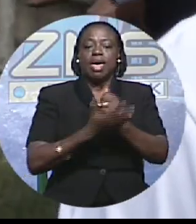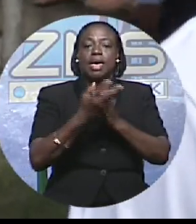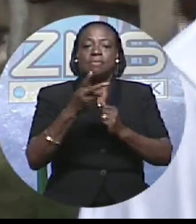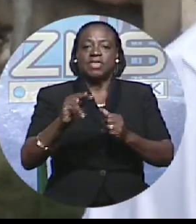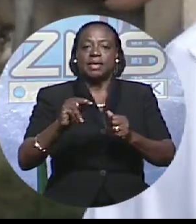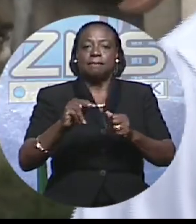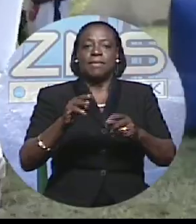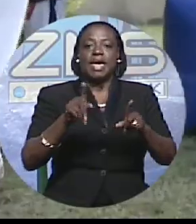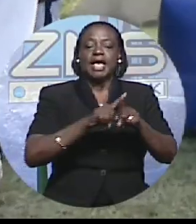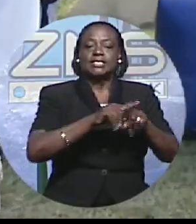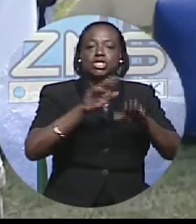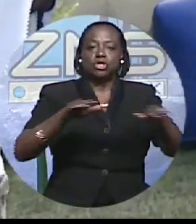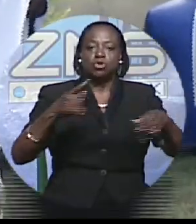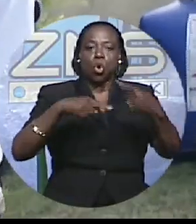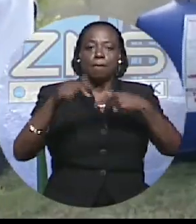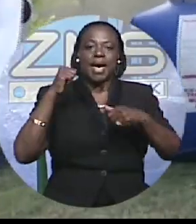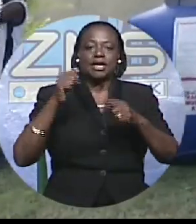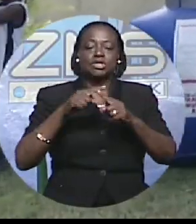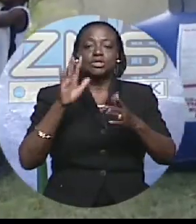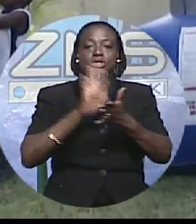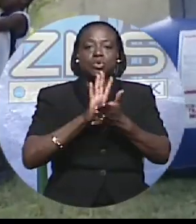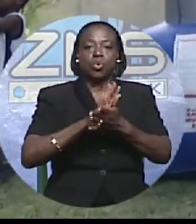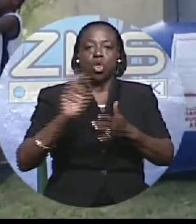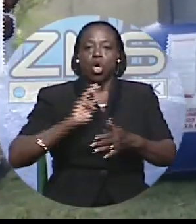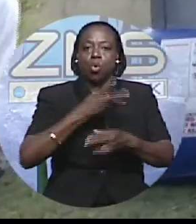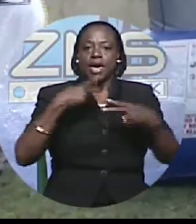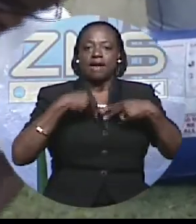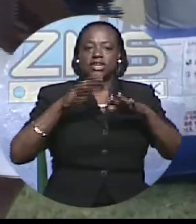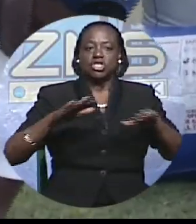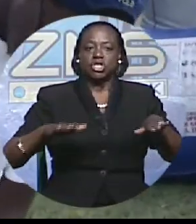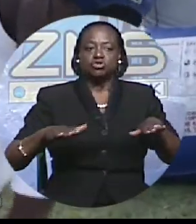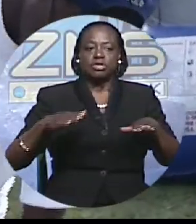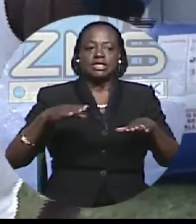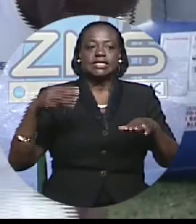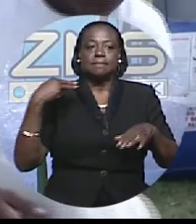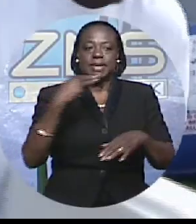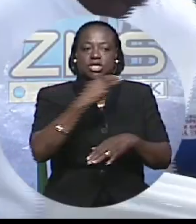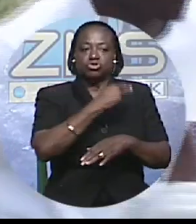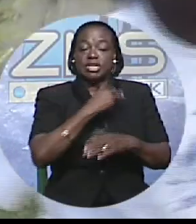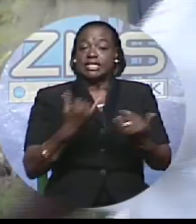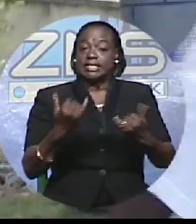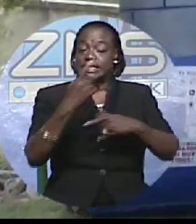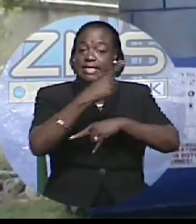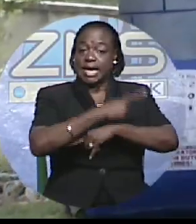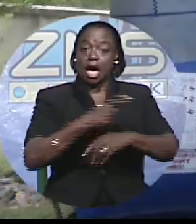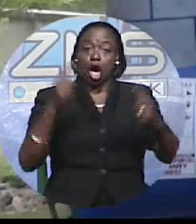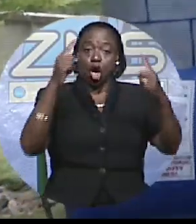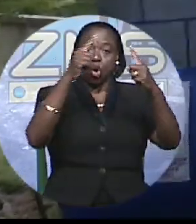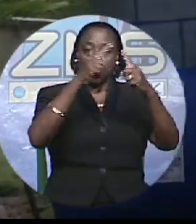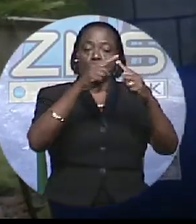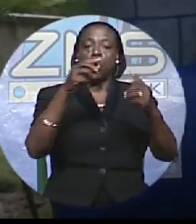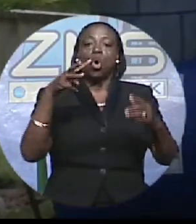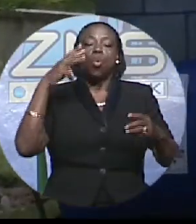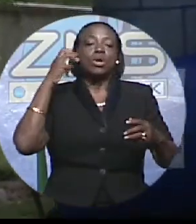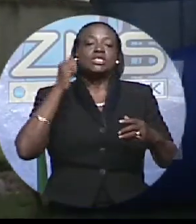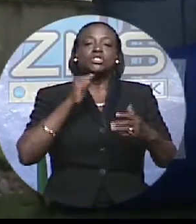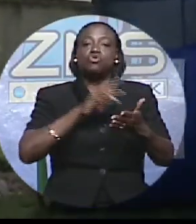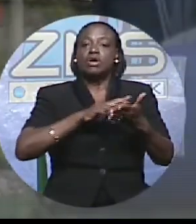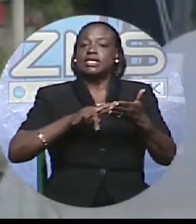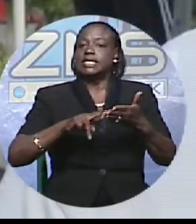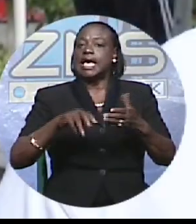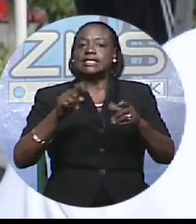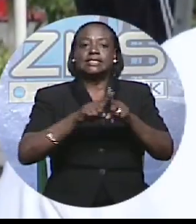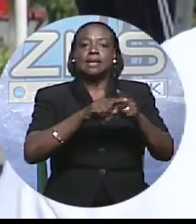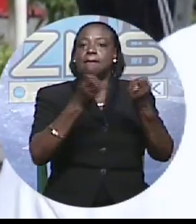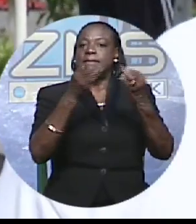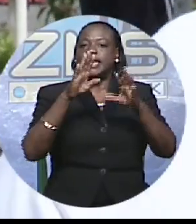as they prepare to return back to school. We have a children's ministry, and the goal today was to really register as many children from the community so that we can reach out to them